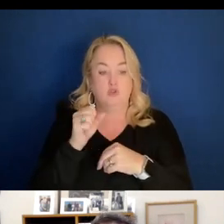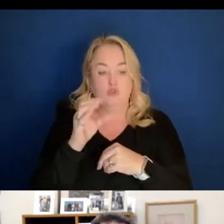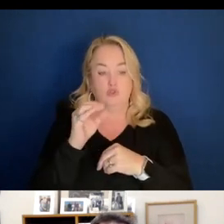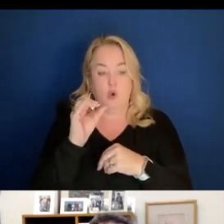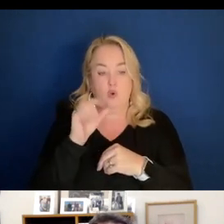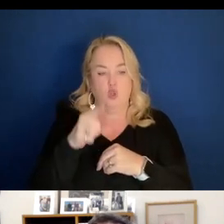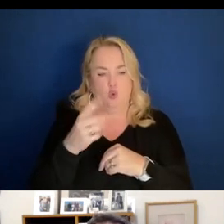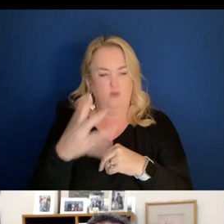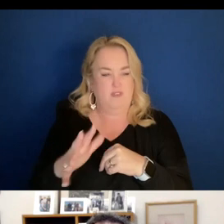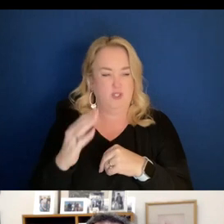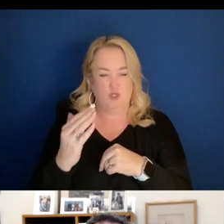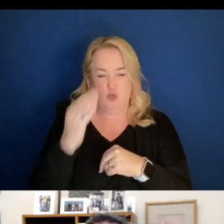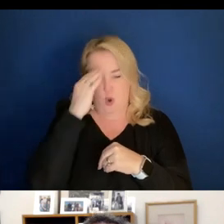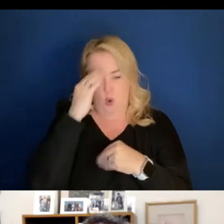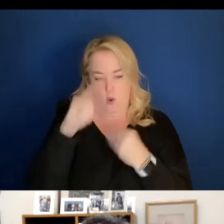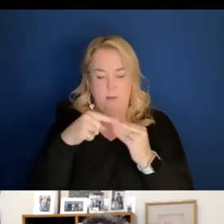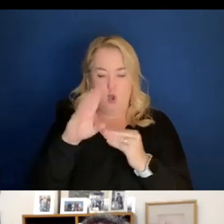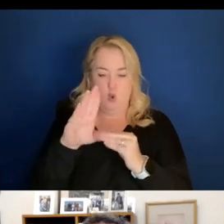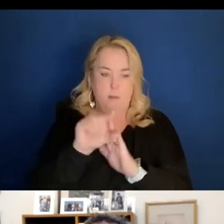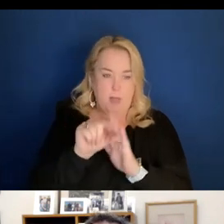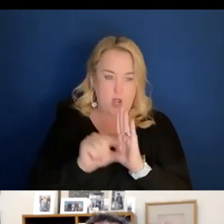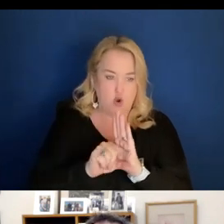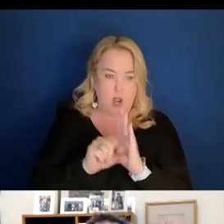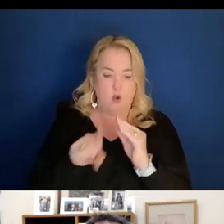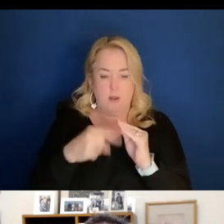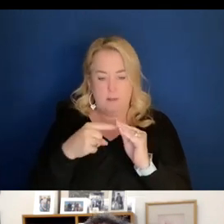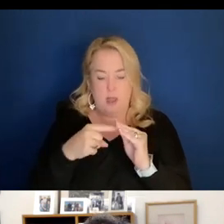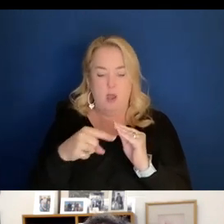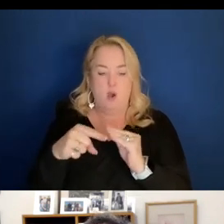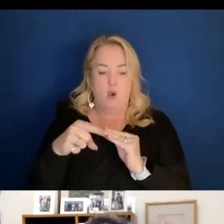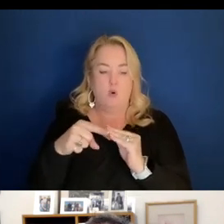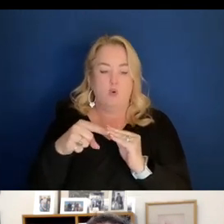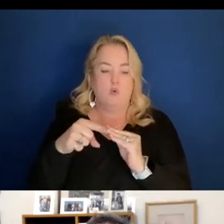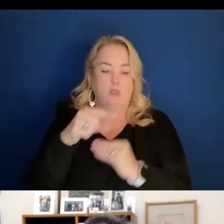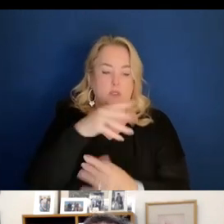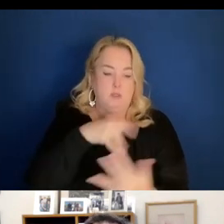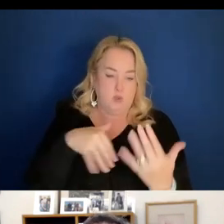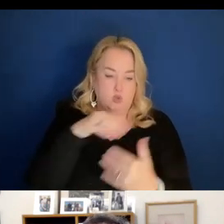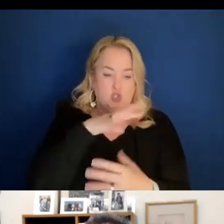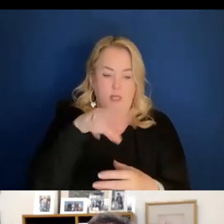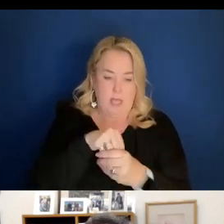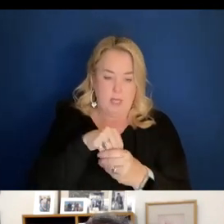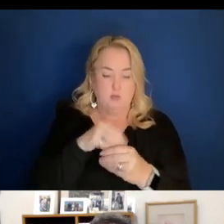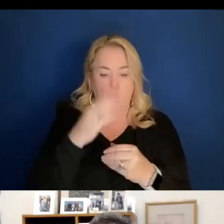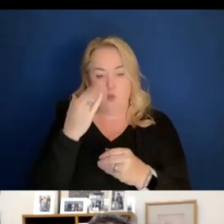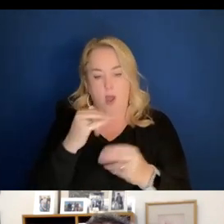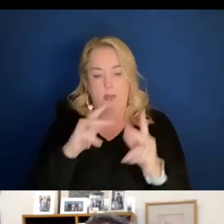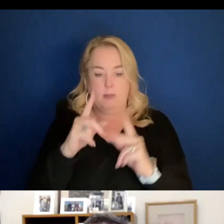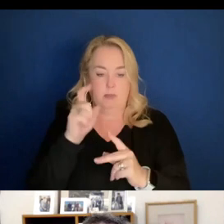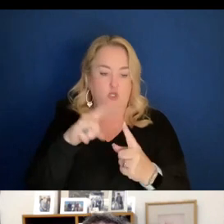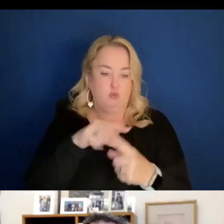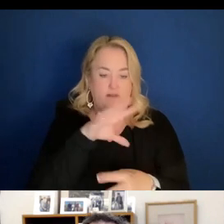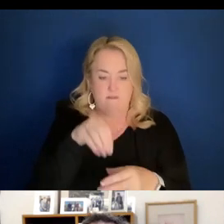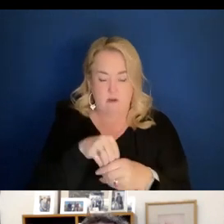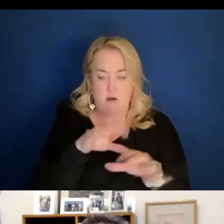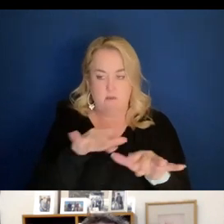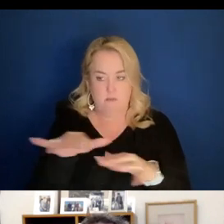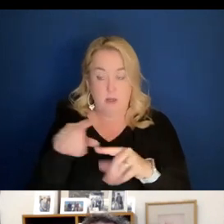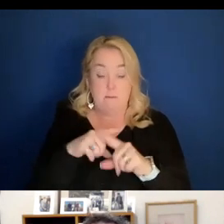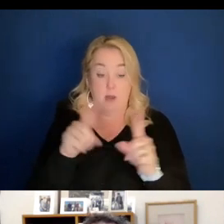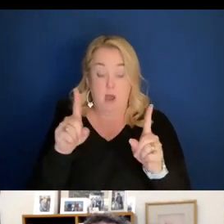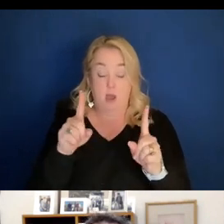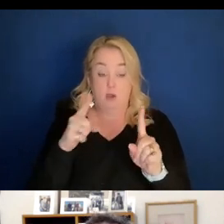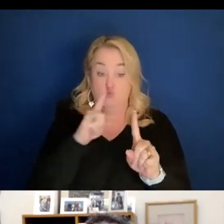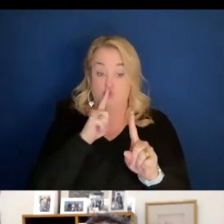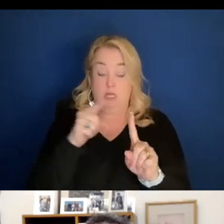all about the sort of the background and the importance of social engagement and why people should be involved and the various details, et cetera. But for the most